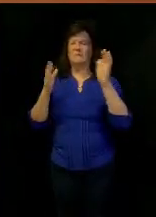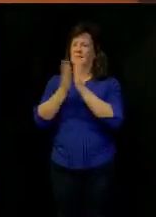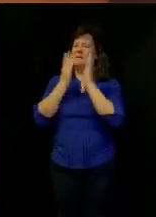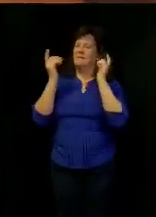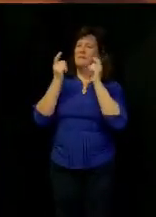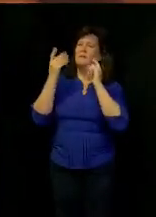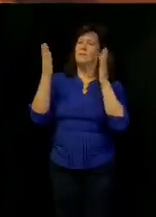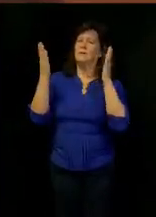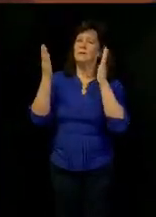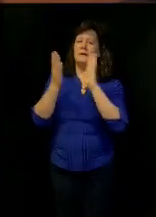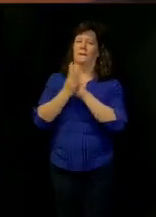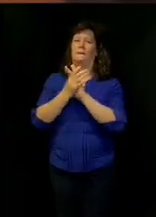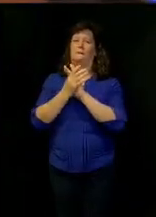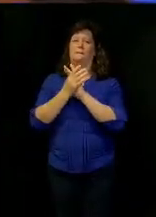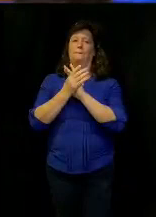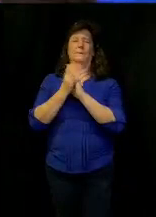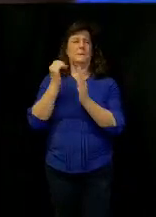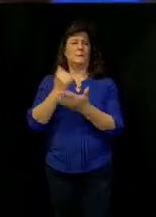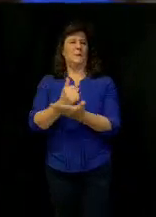Whew.